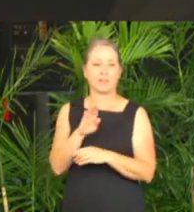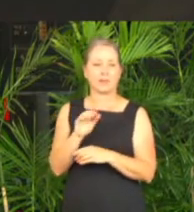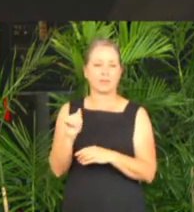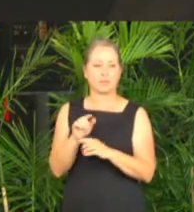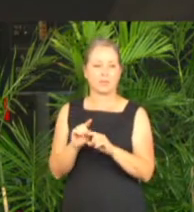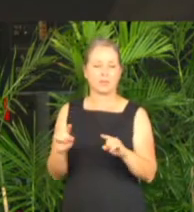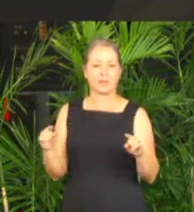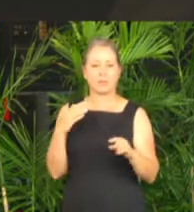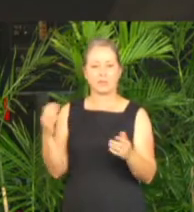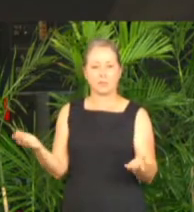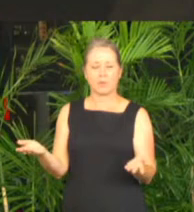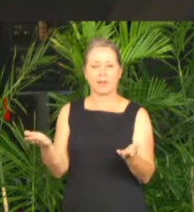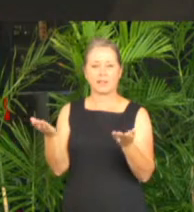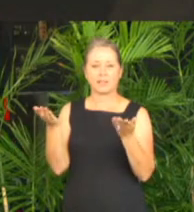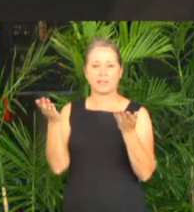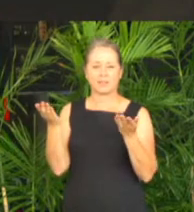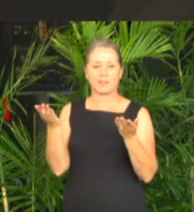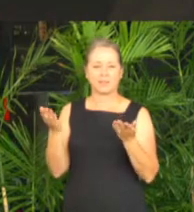rise?